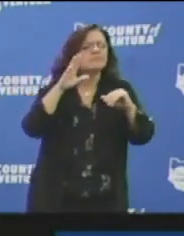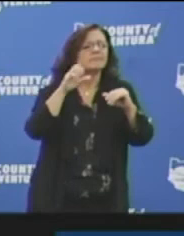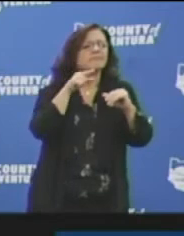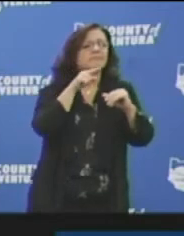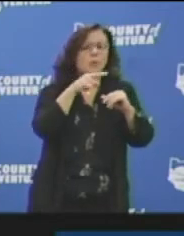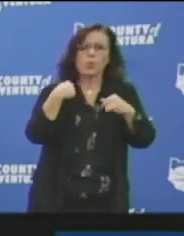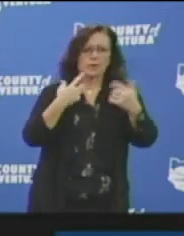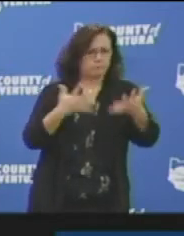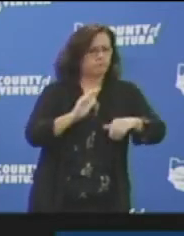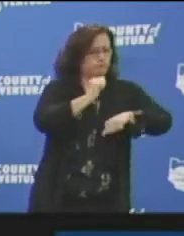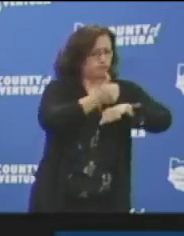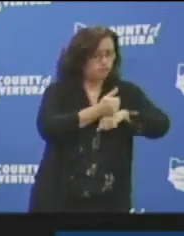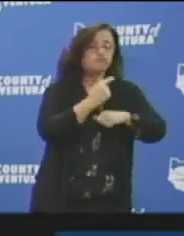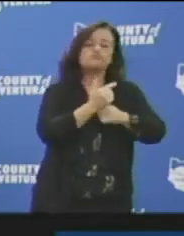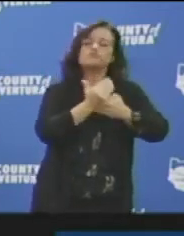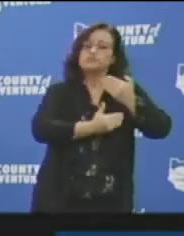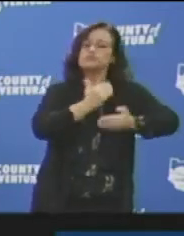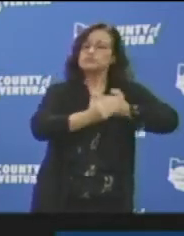perfect.